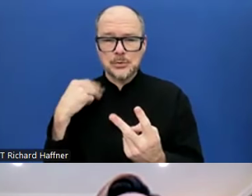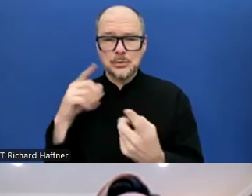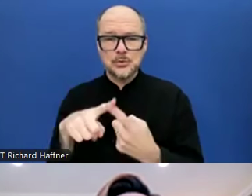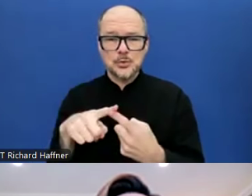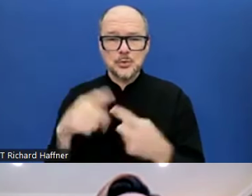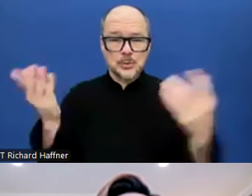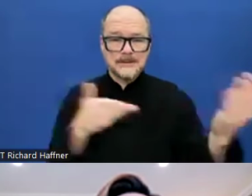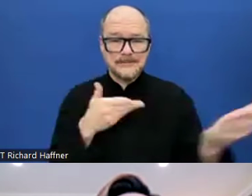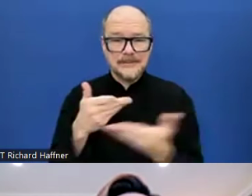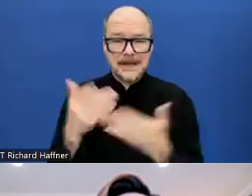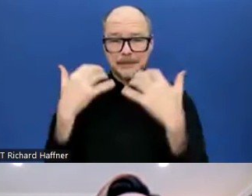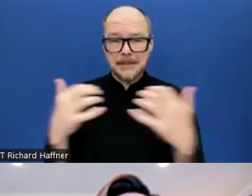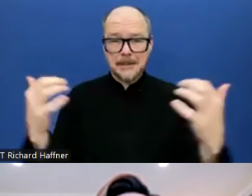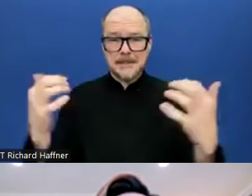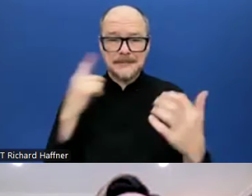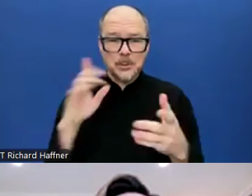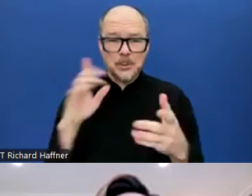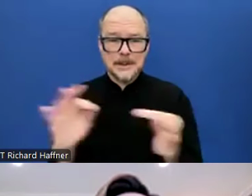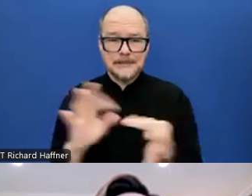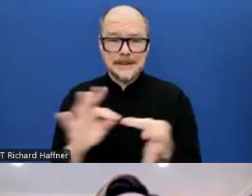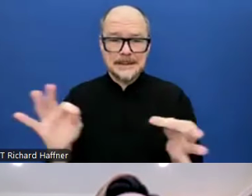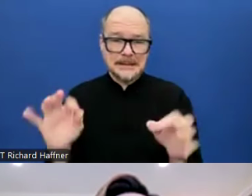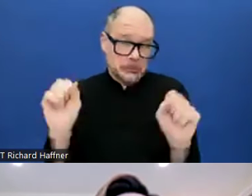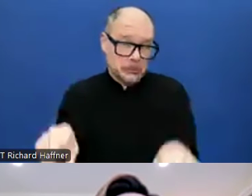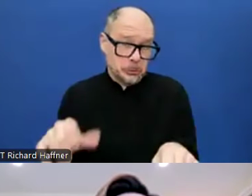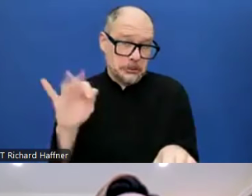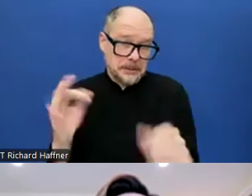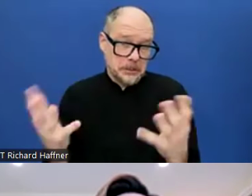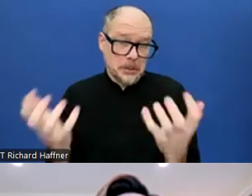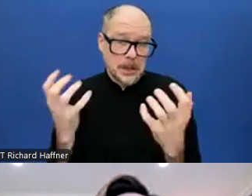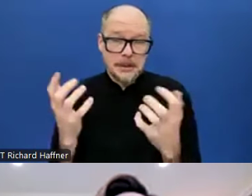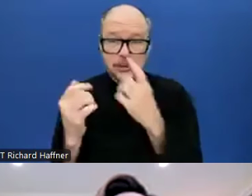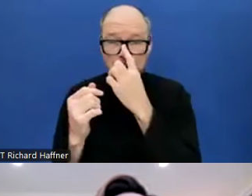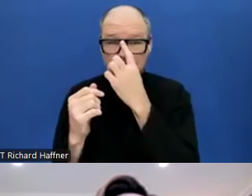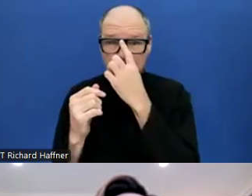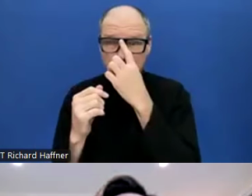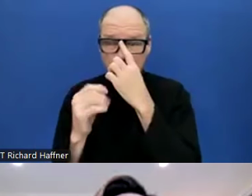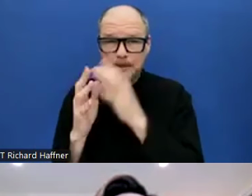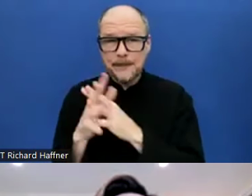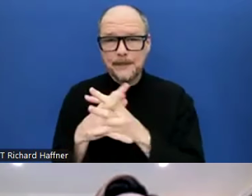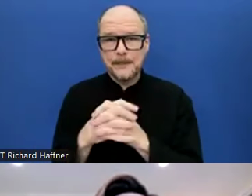public for comment. They could if they wanted to.